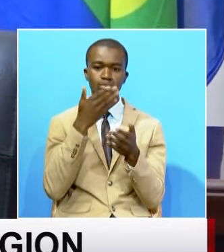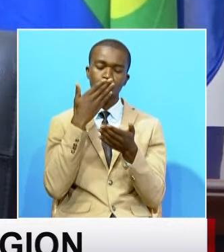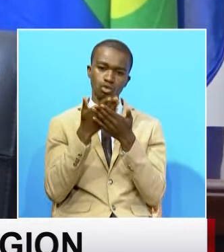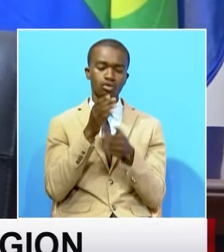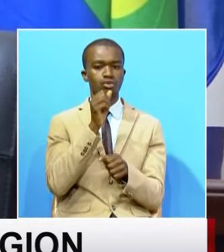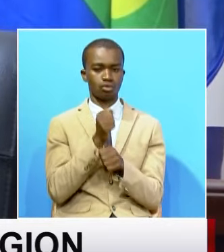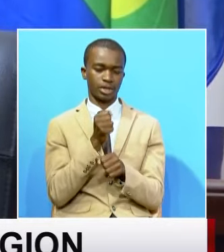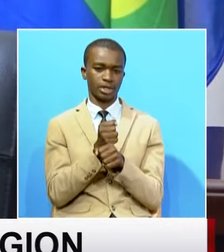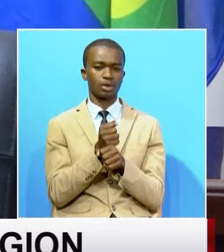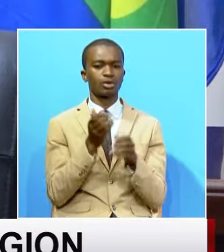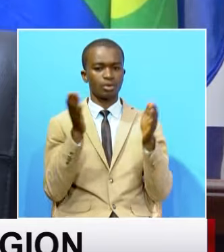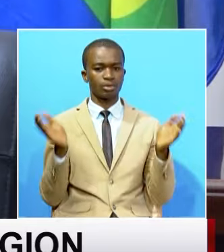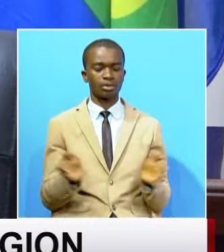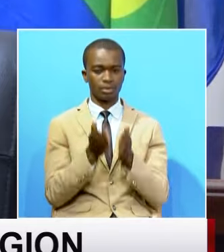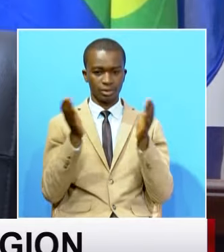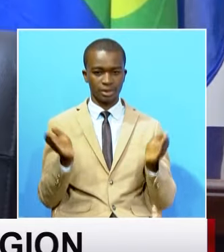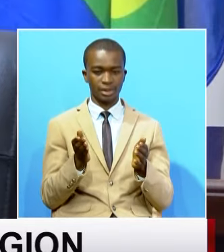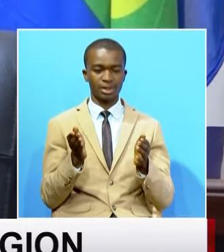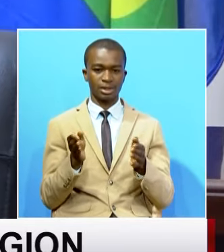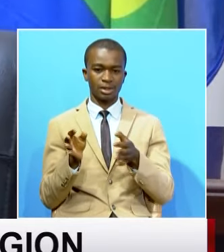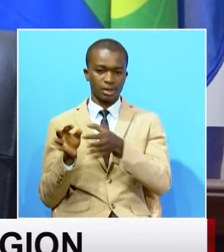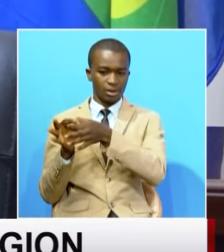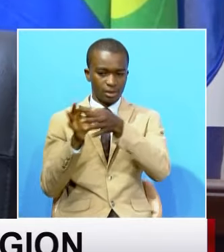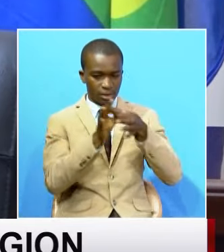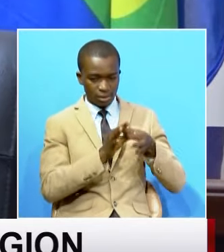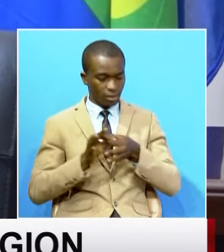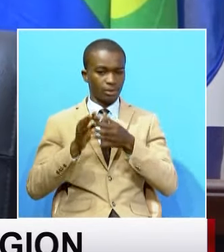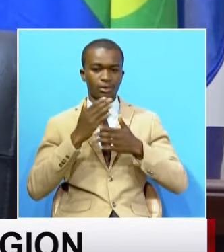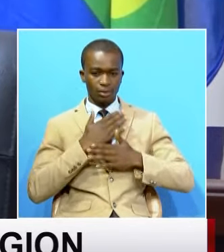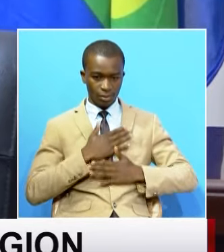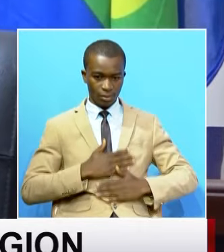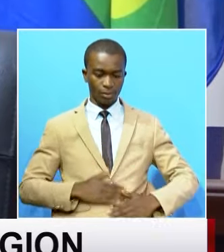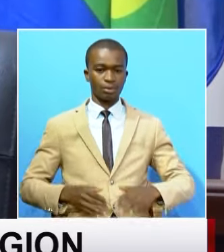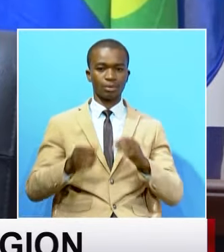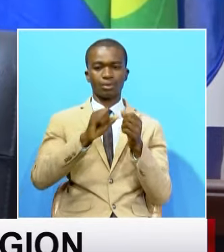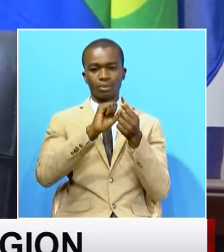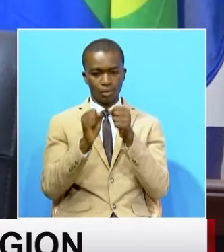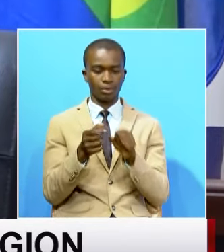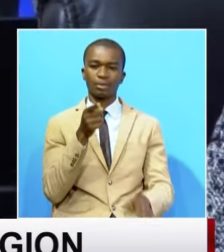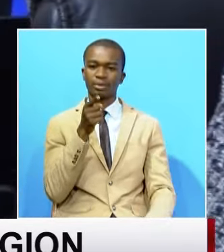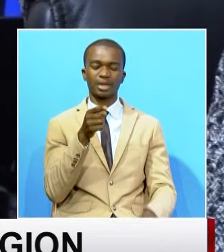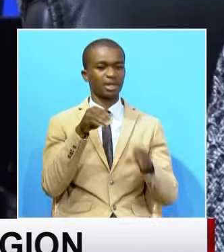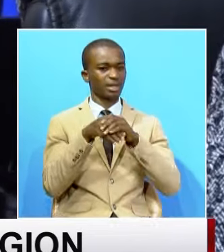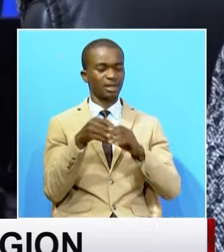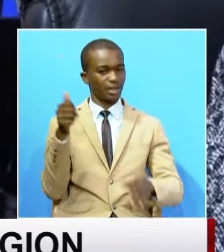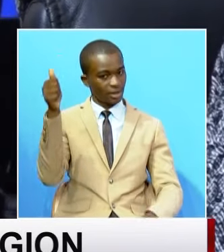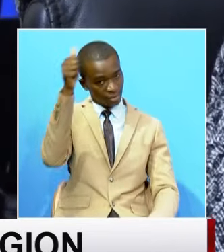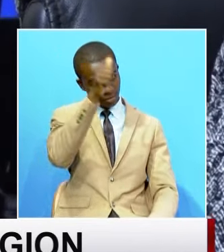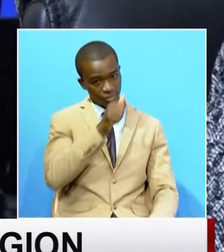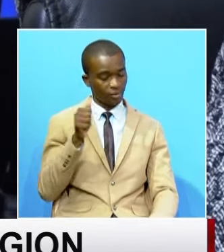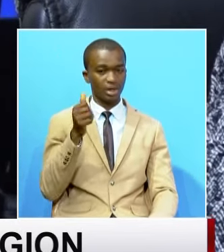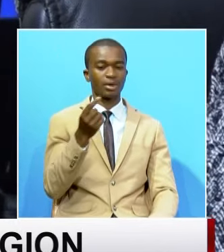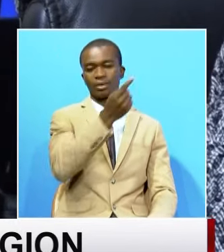peace, security and stability in our countries, in our region, on our continent, and to contribute to